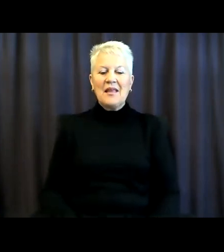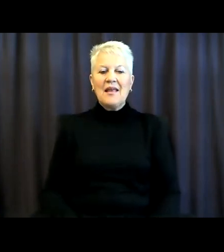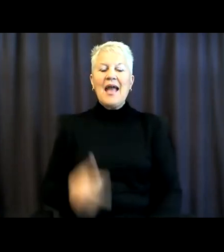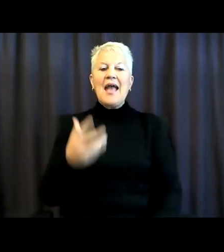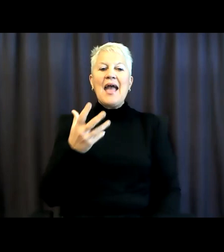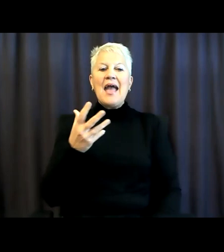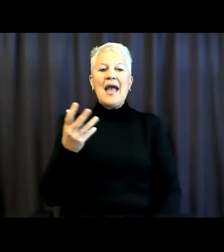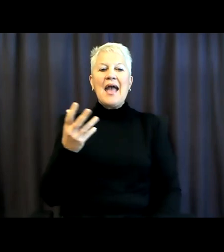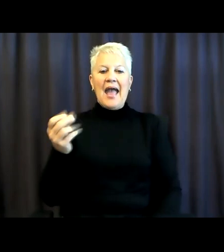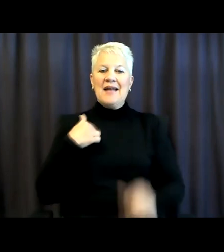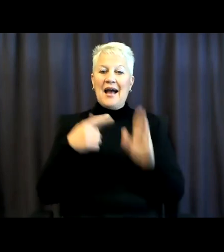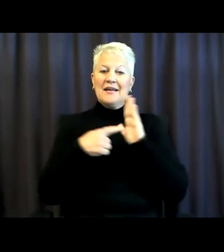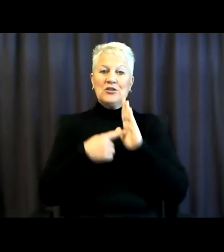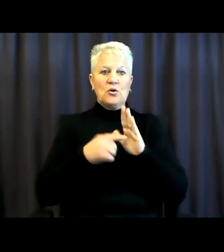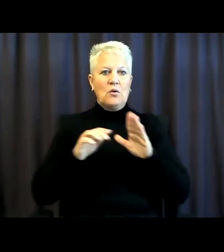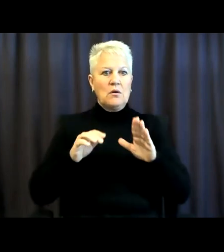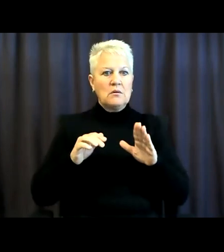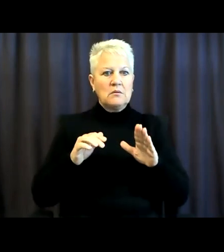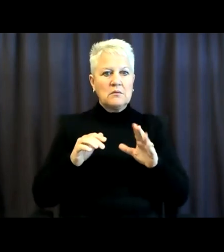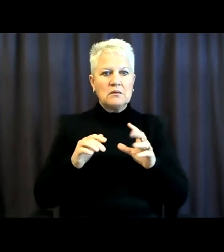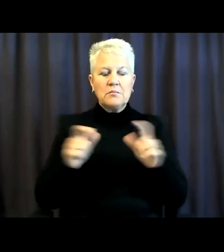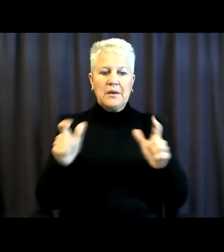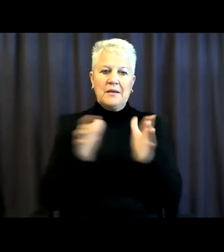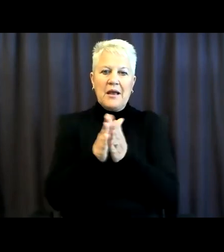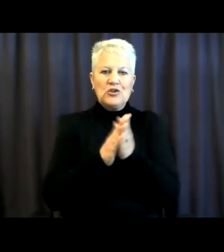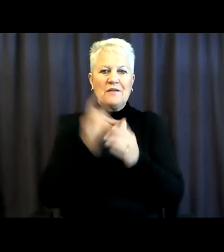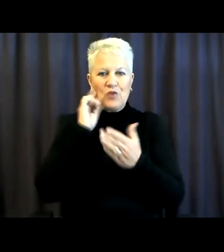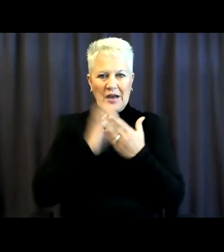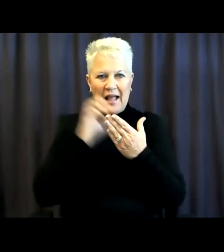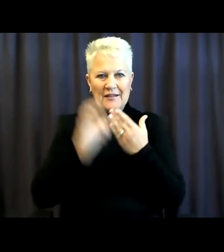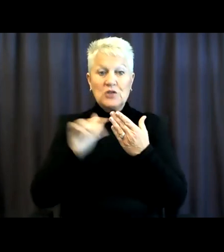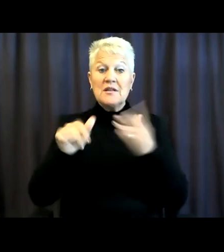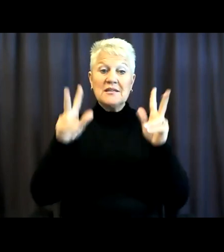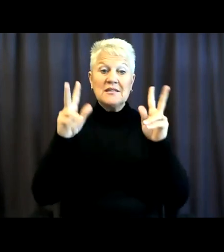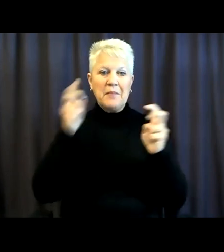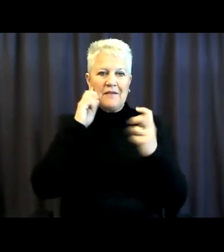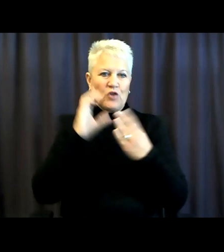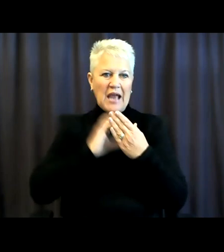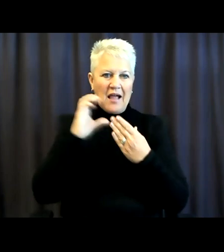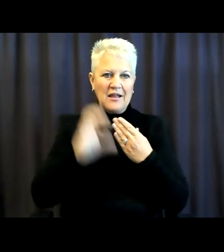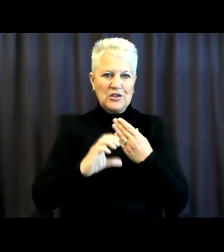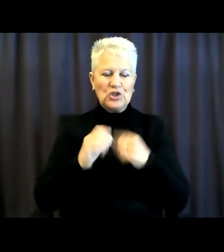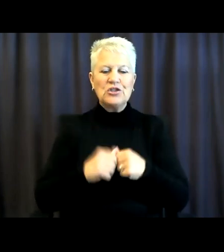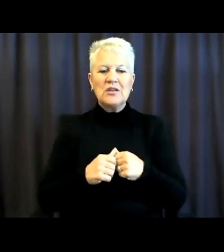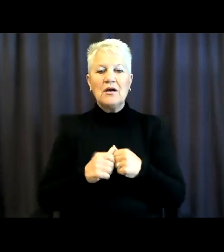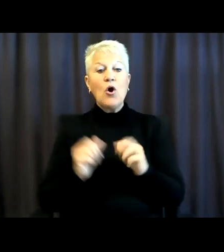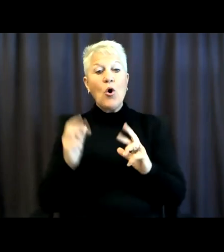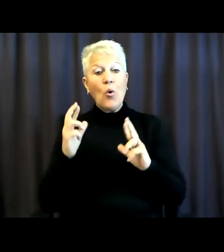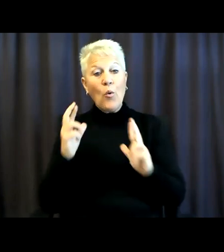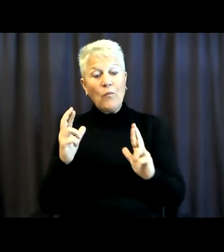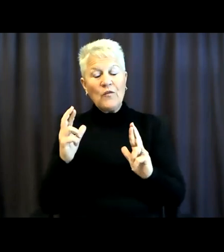And I show a great passion for calendars, this topic of calendars. And hopefully